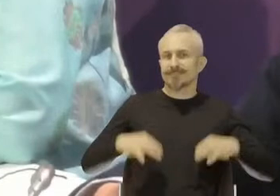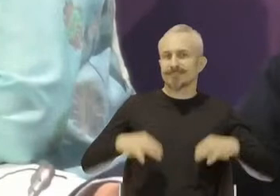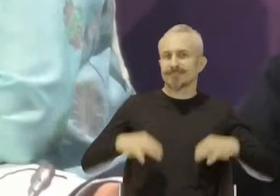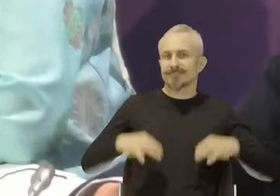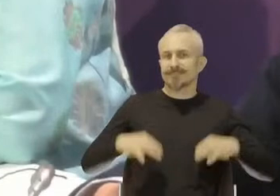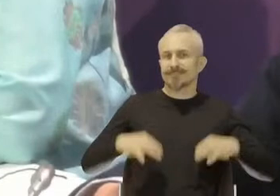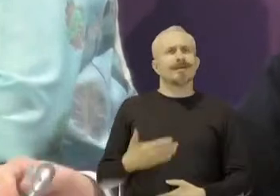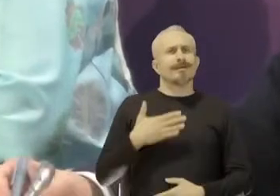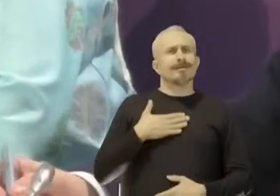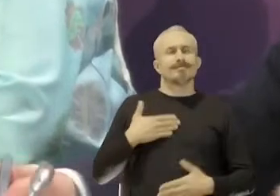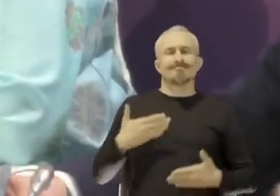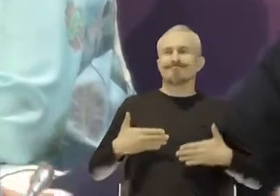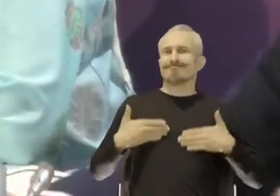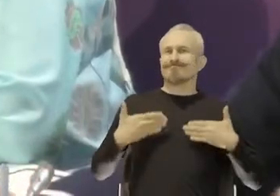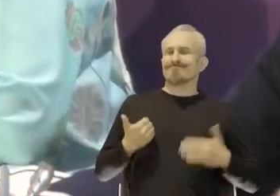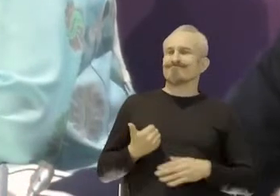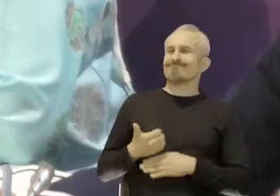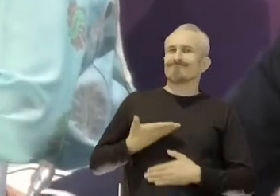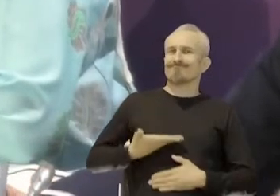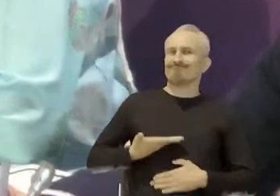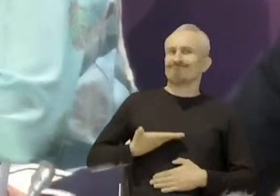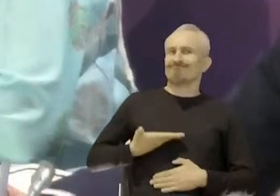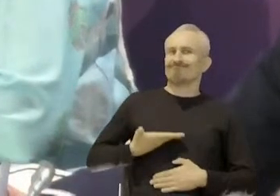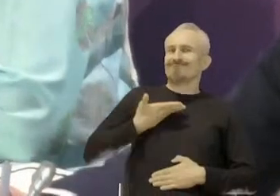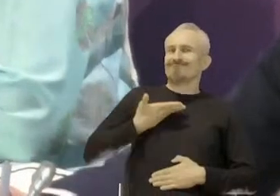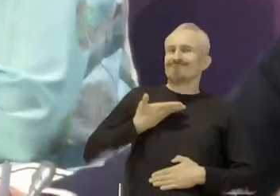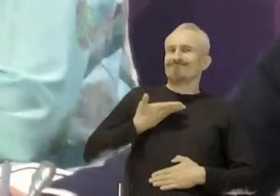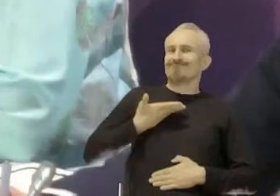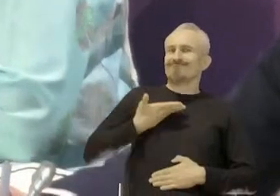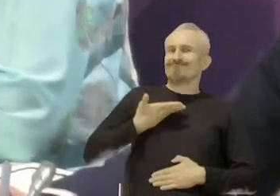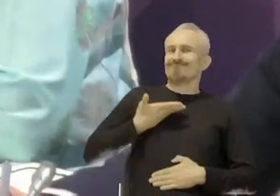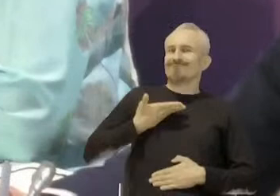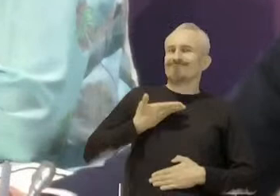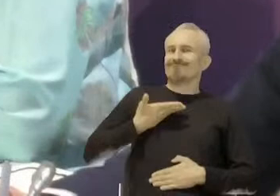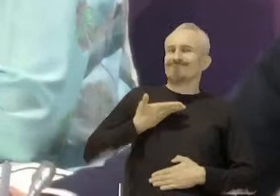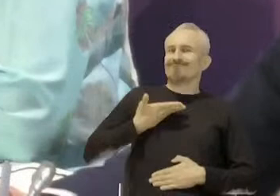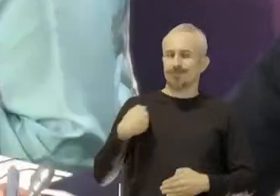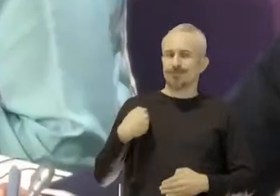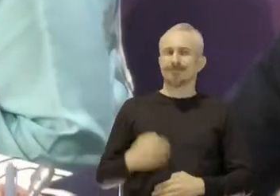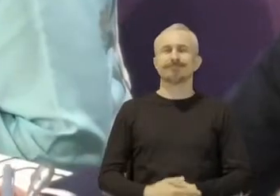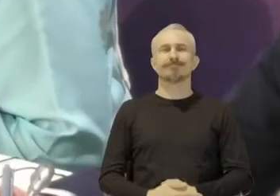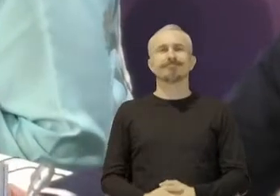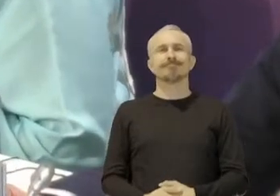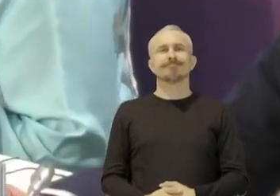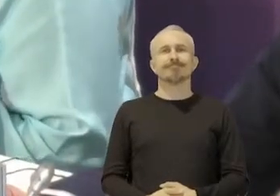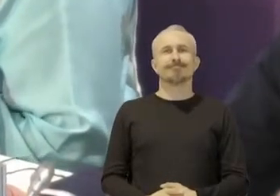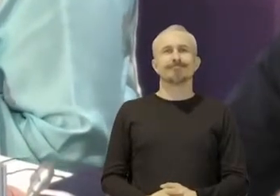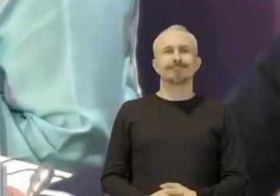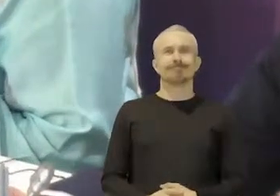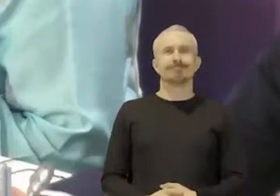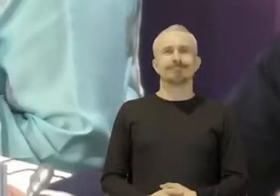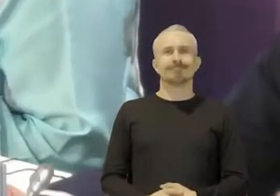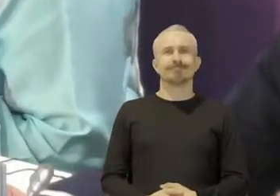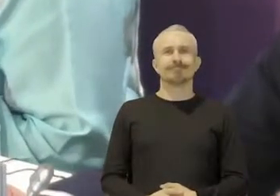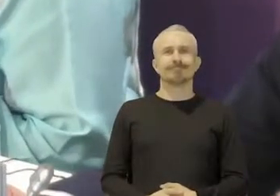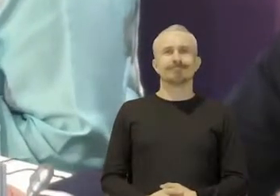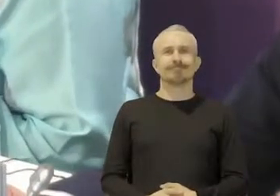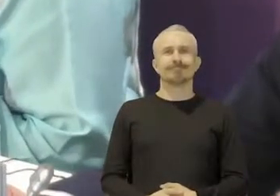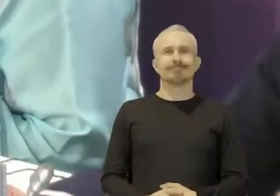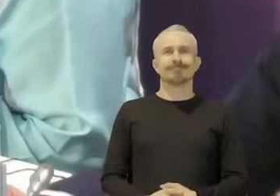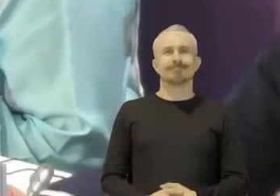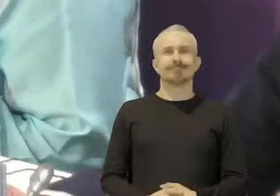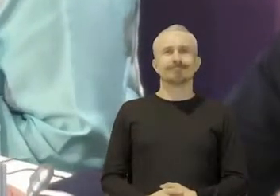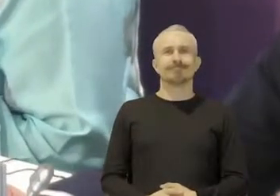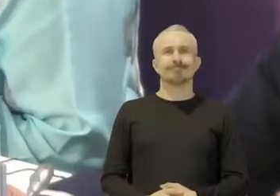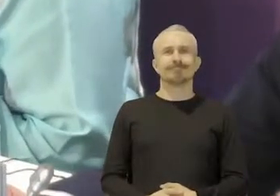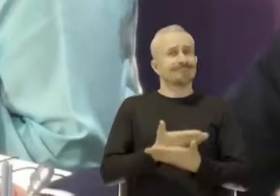Government Plenipotentiary for preparation of the World Urban Forum, Excellencies, Honourable Ministers, distinguished delegates and